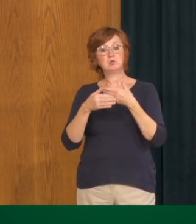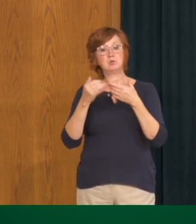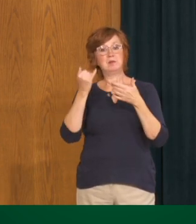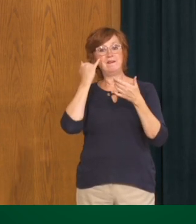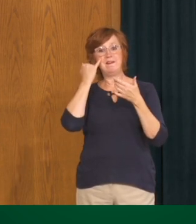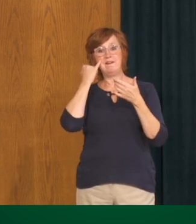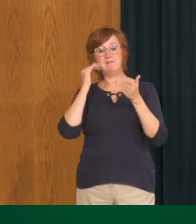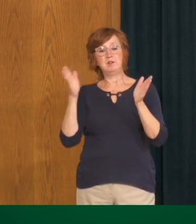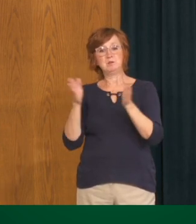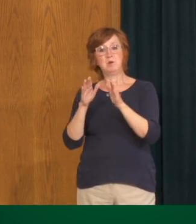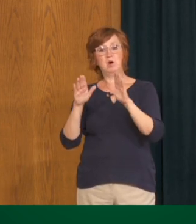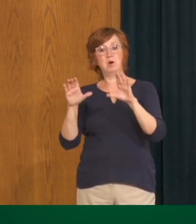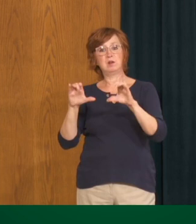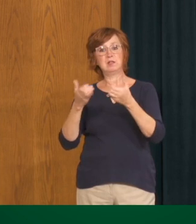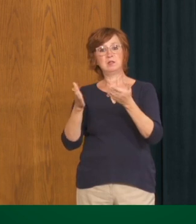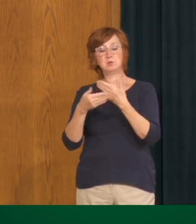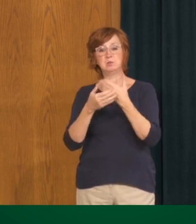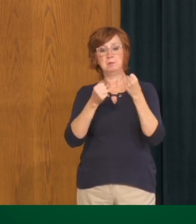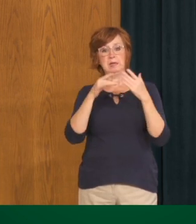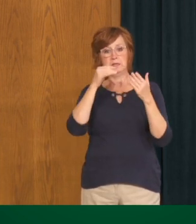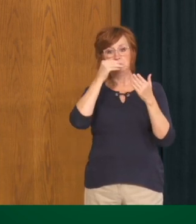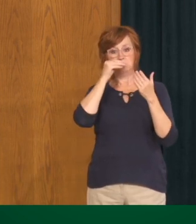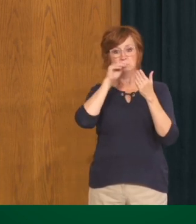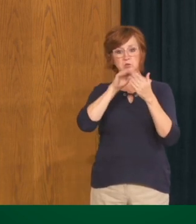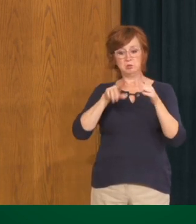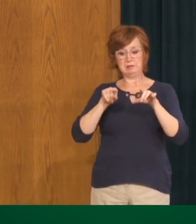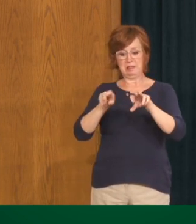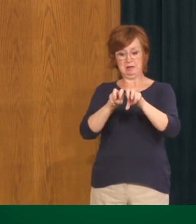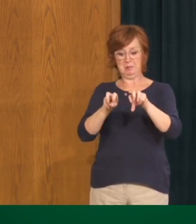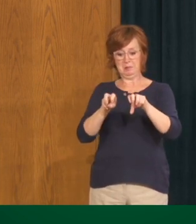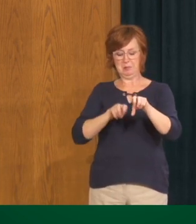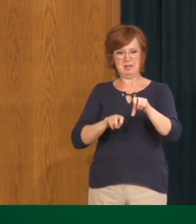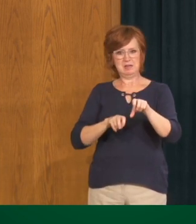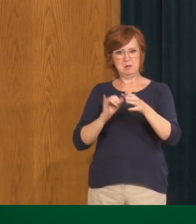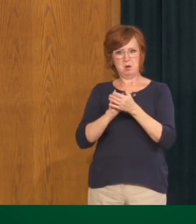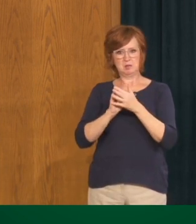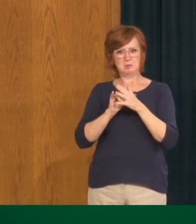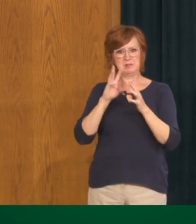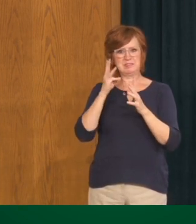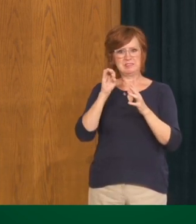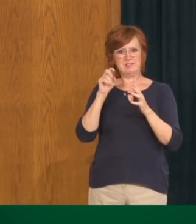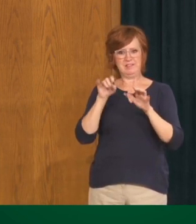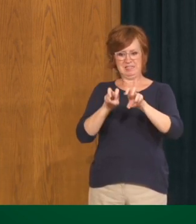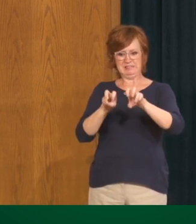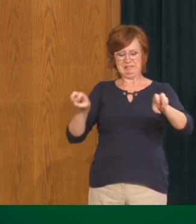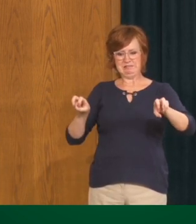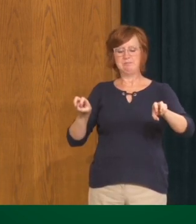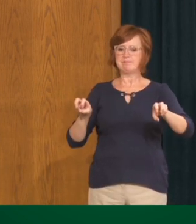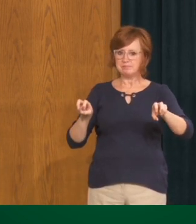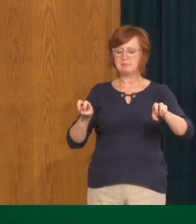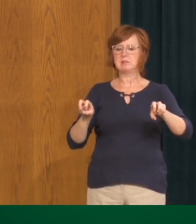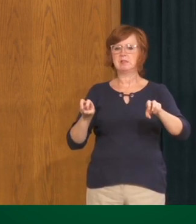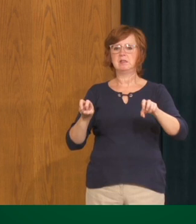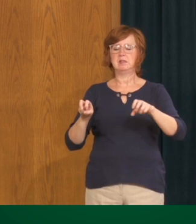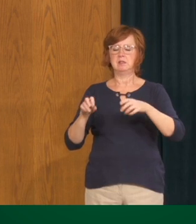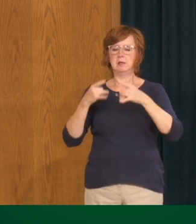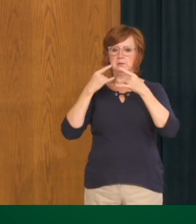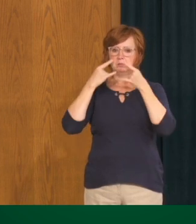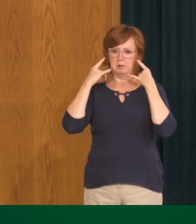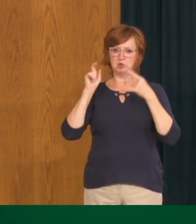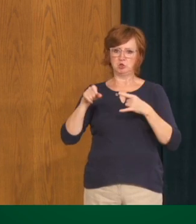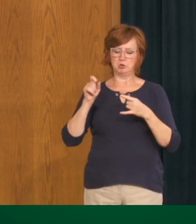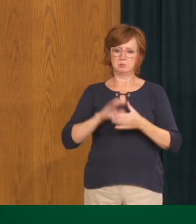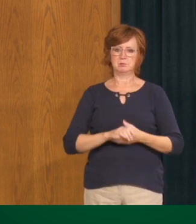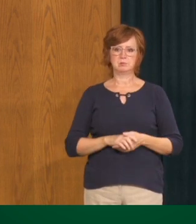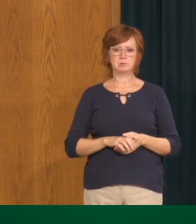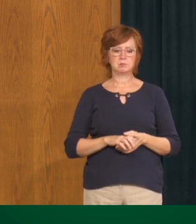that's an appropriate place to start, and that local school divisions have the option of deciding how they want to proceed. But what we're trying to do today is to provide guidance